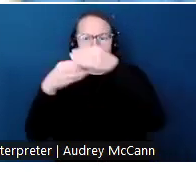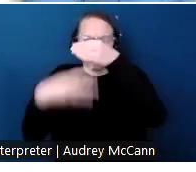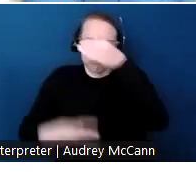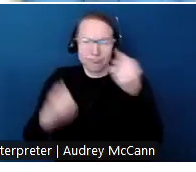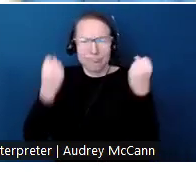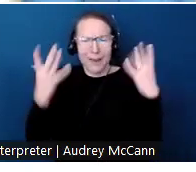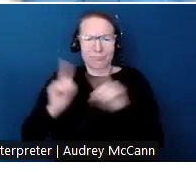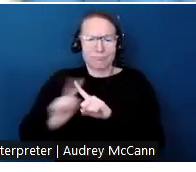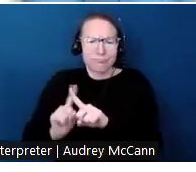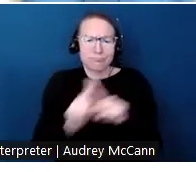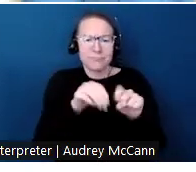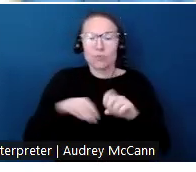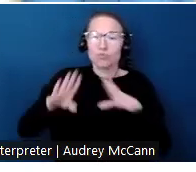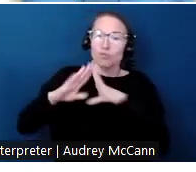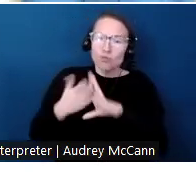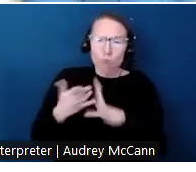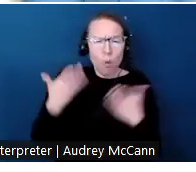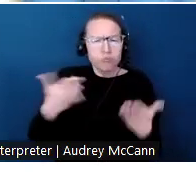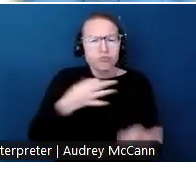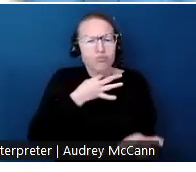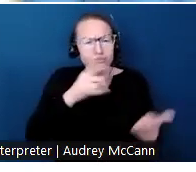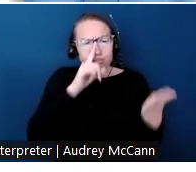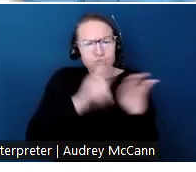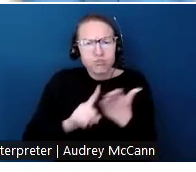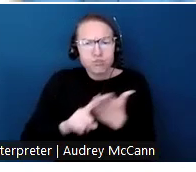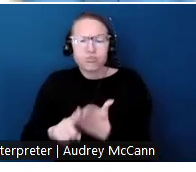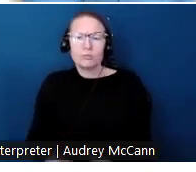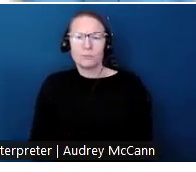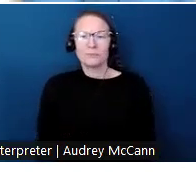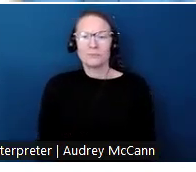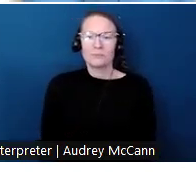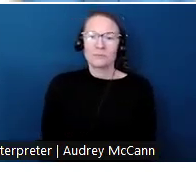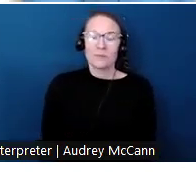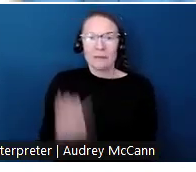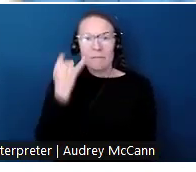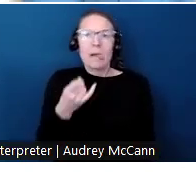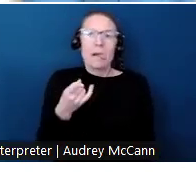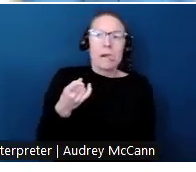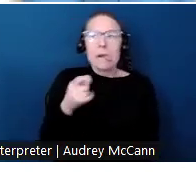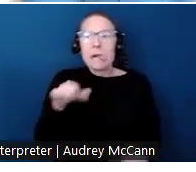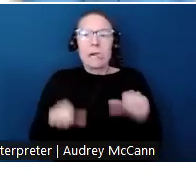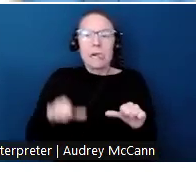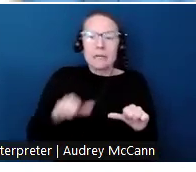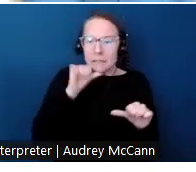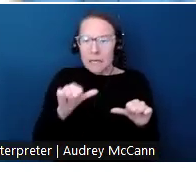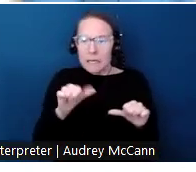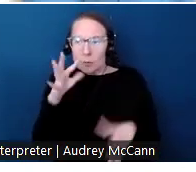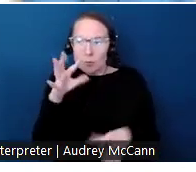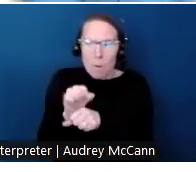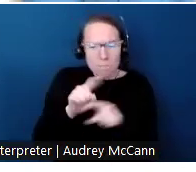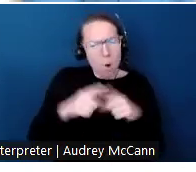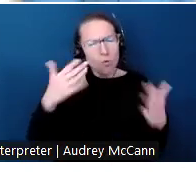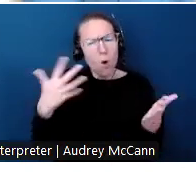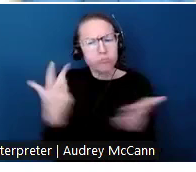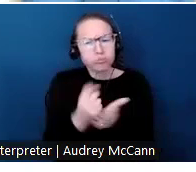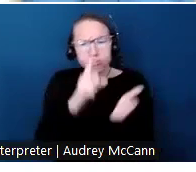community. So please check out that if you're hesitant with maybe making an appointment right now, but that could be a good